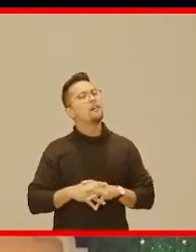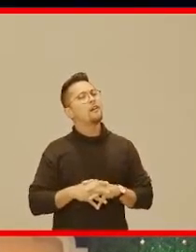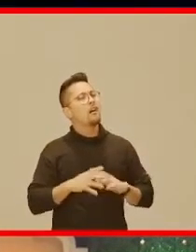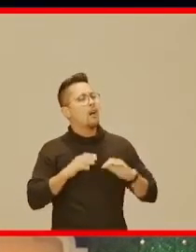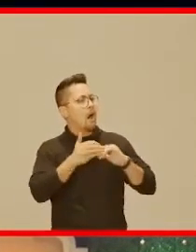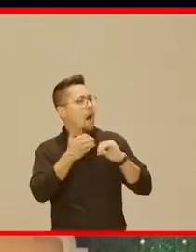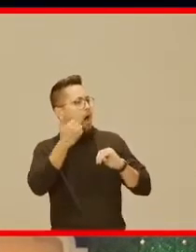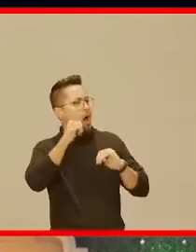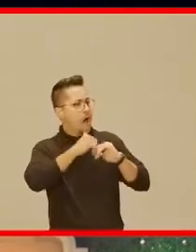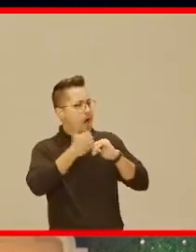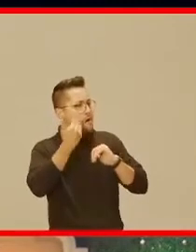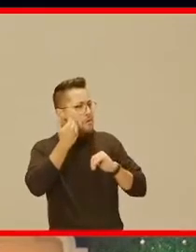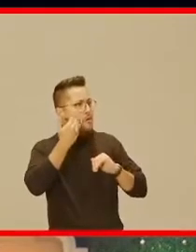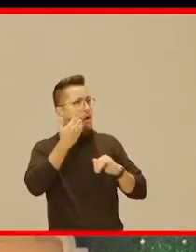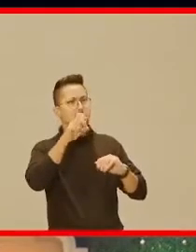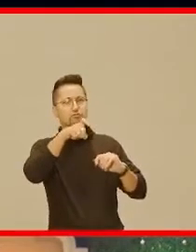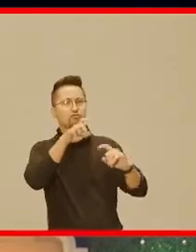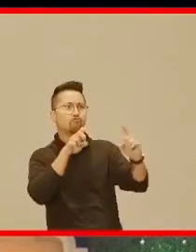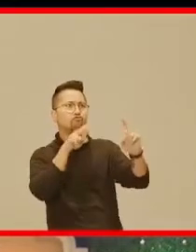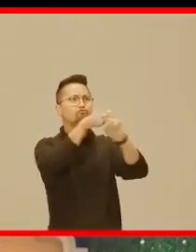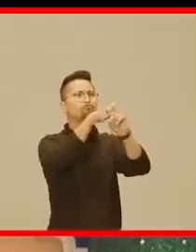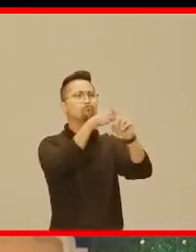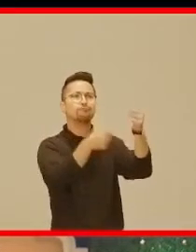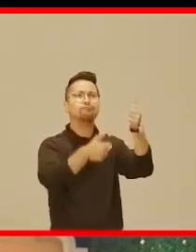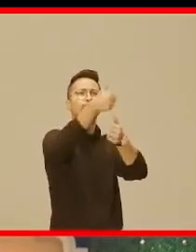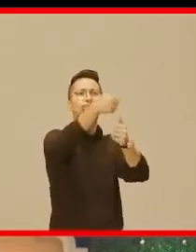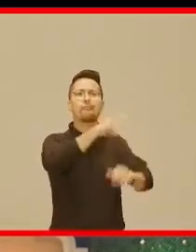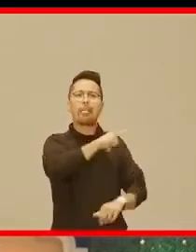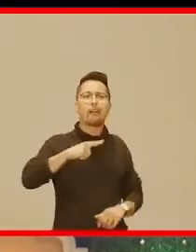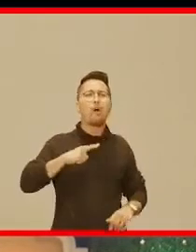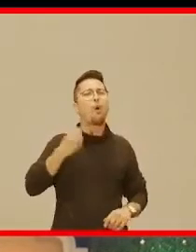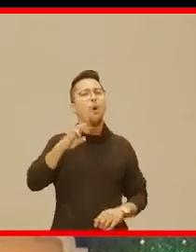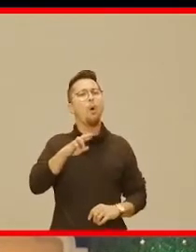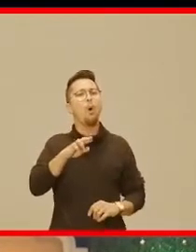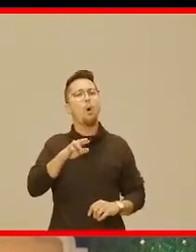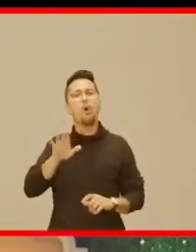legislature or to like your average like city